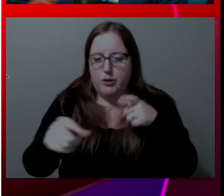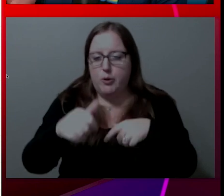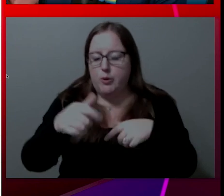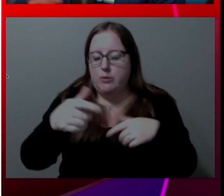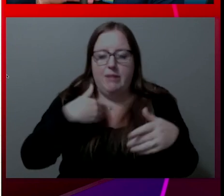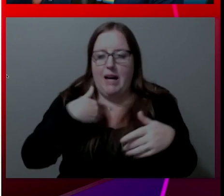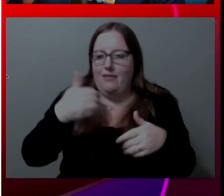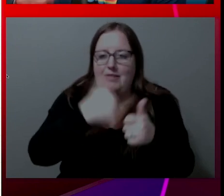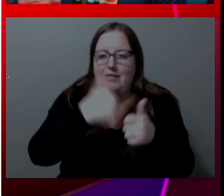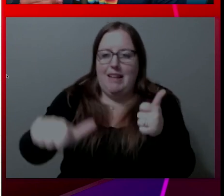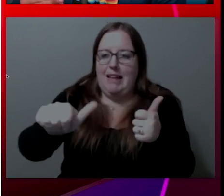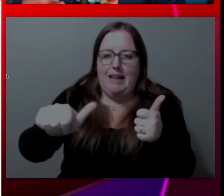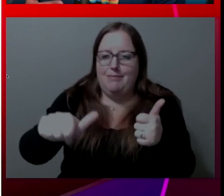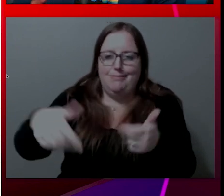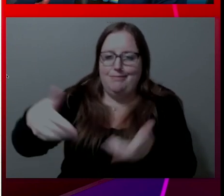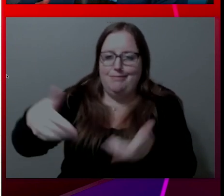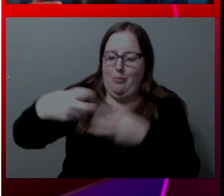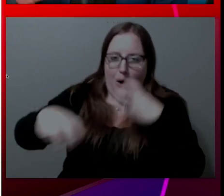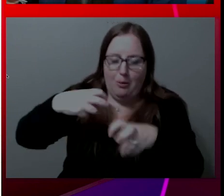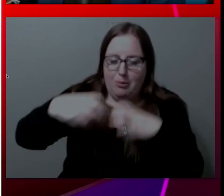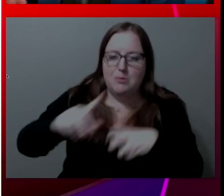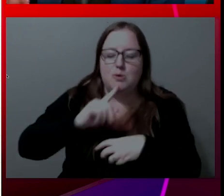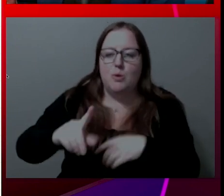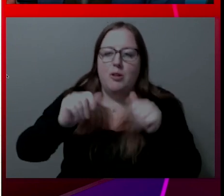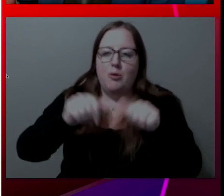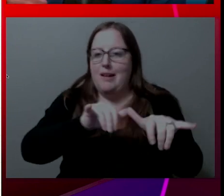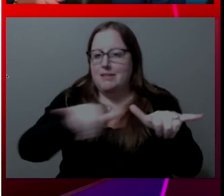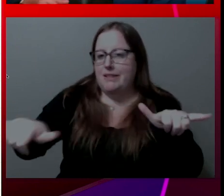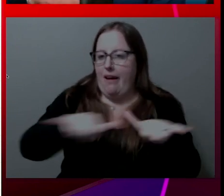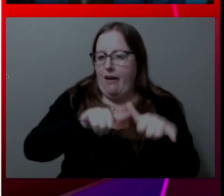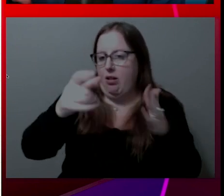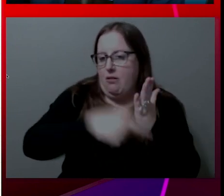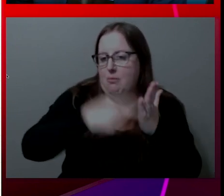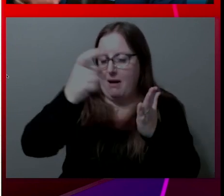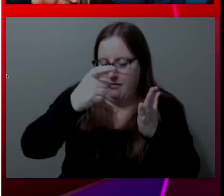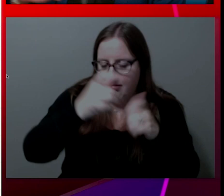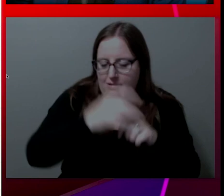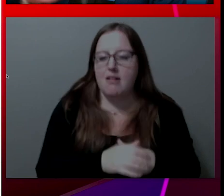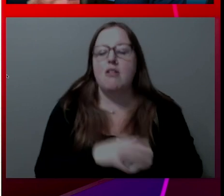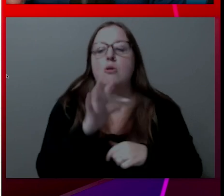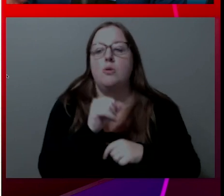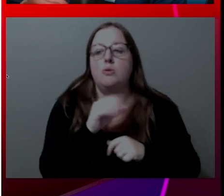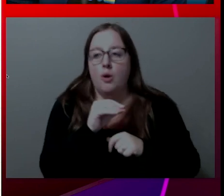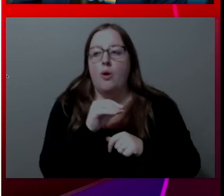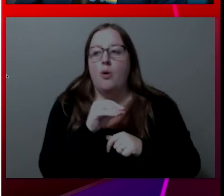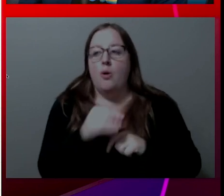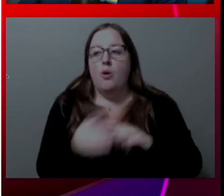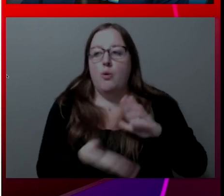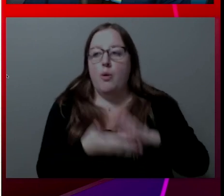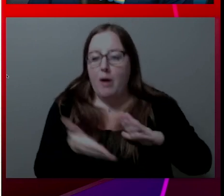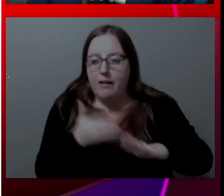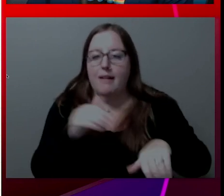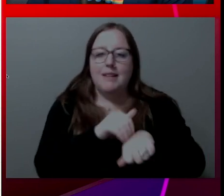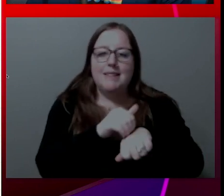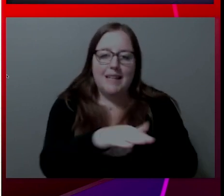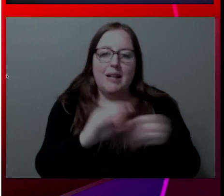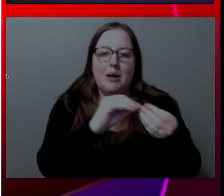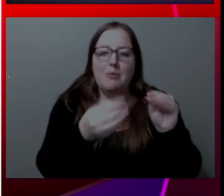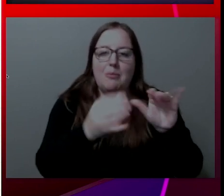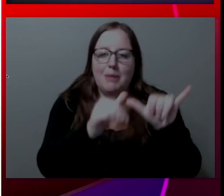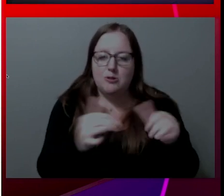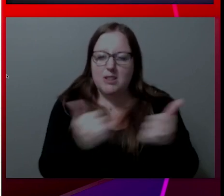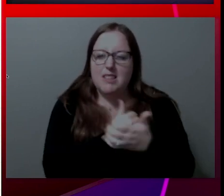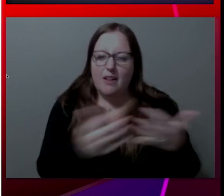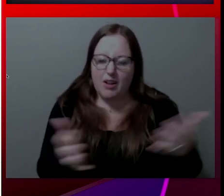It's pretty quick. And you have auto scaling groups on top of that, which we have some cron jobs running to send metrics to, and